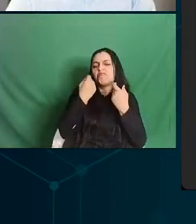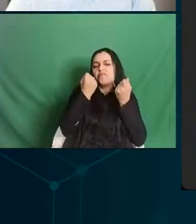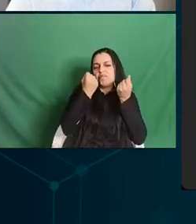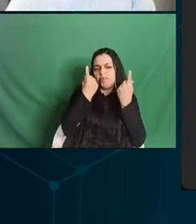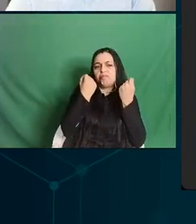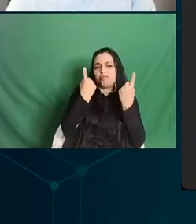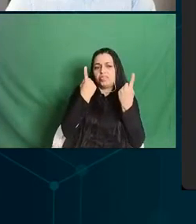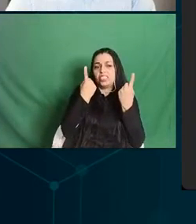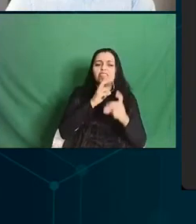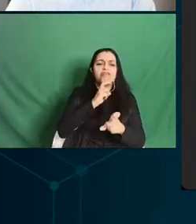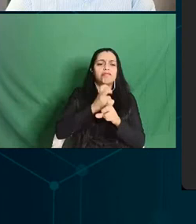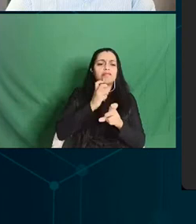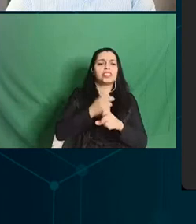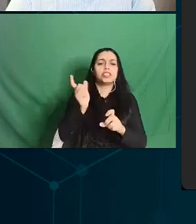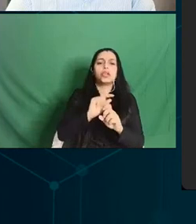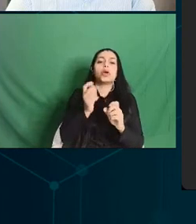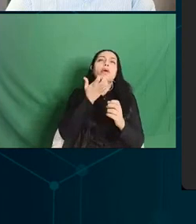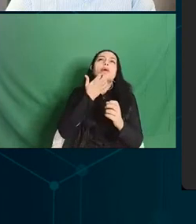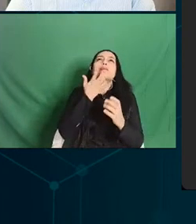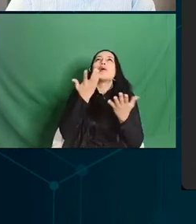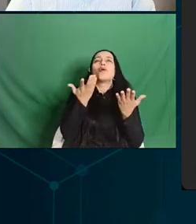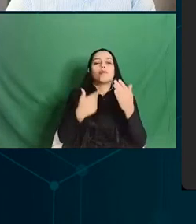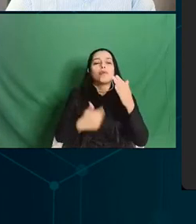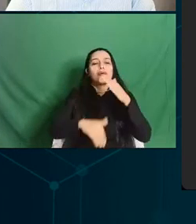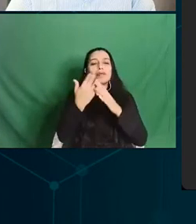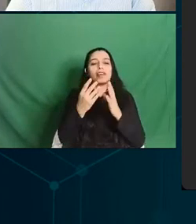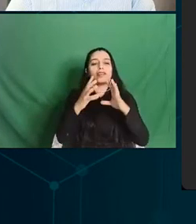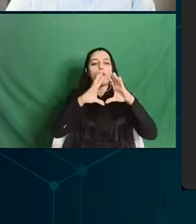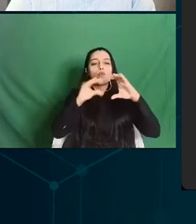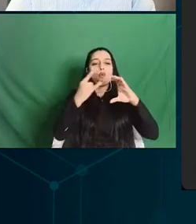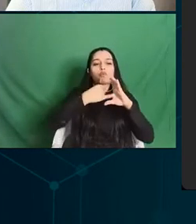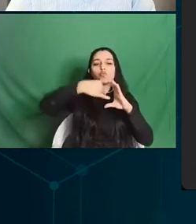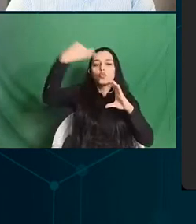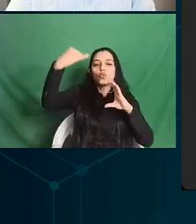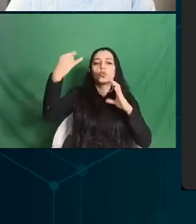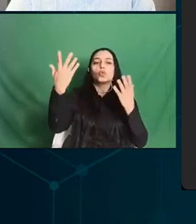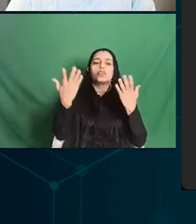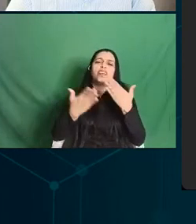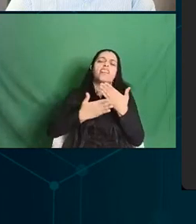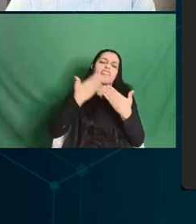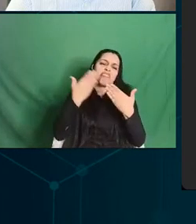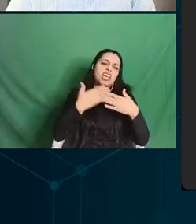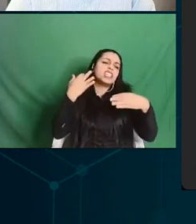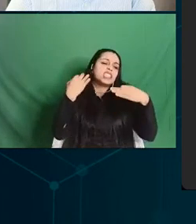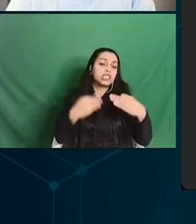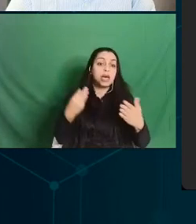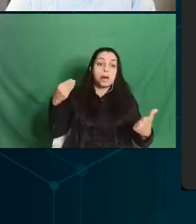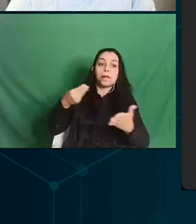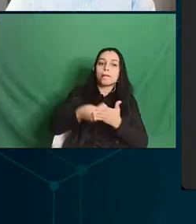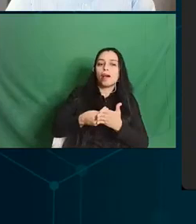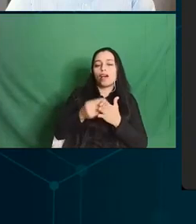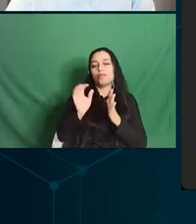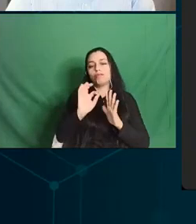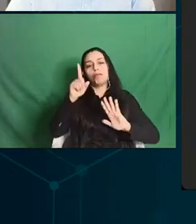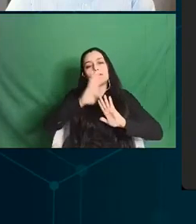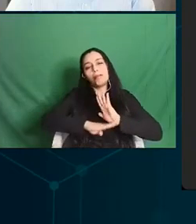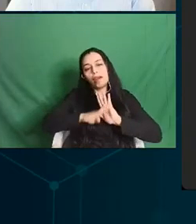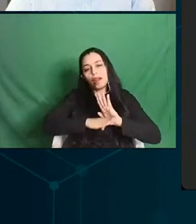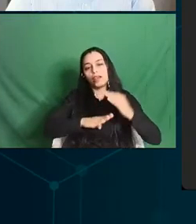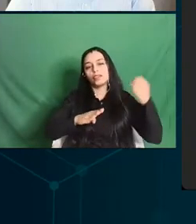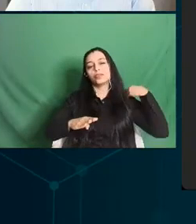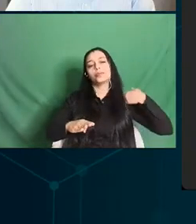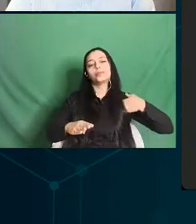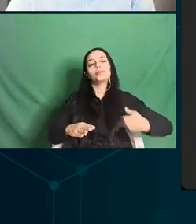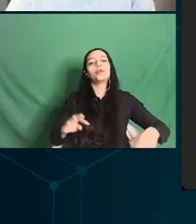want to learn about machine learning, go to Colab. It's Google's kind of free resource,